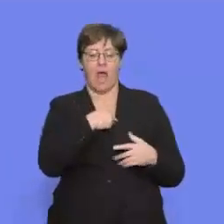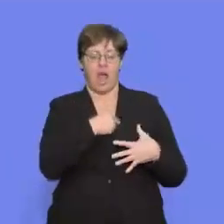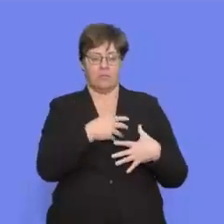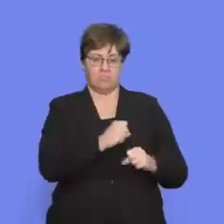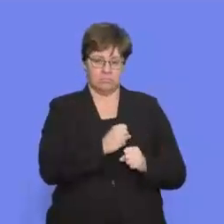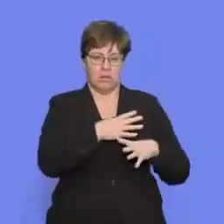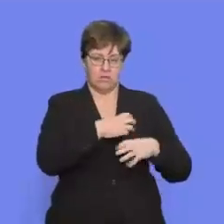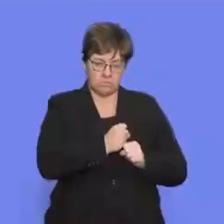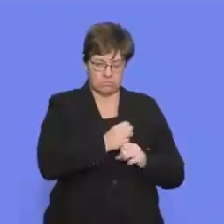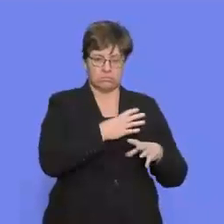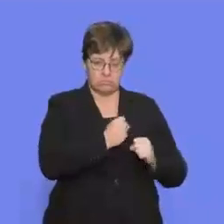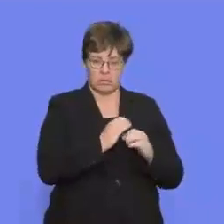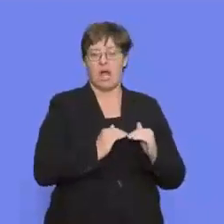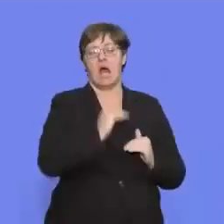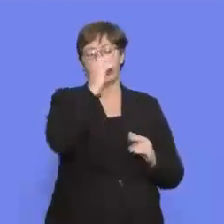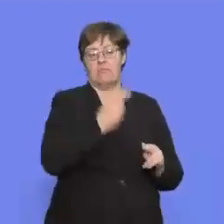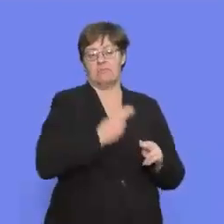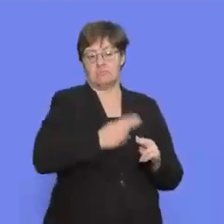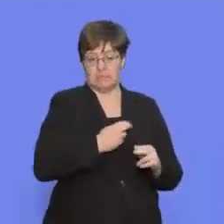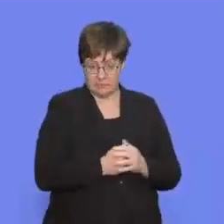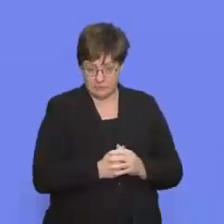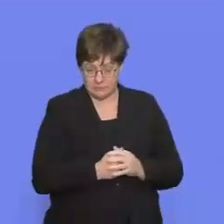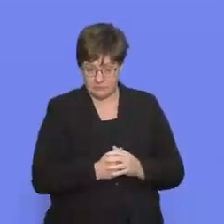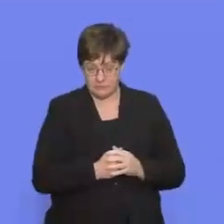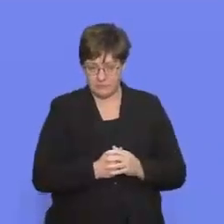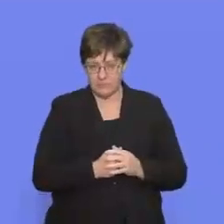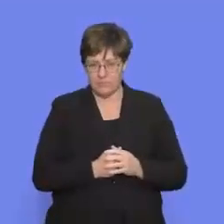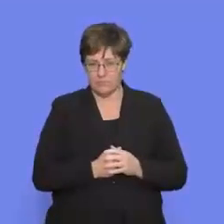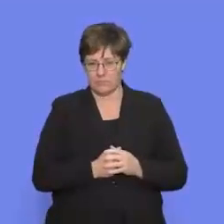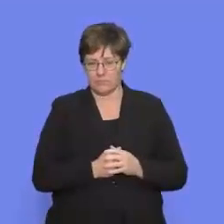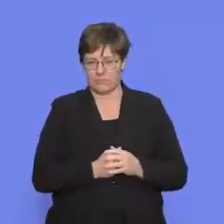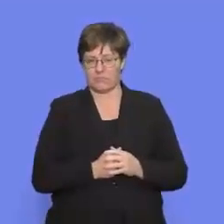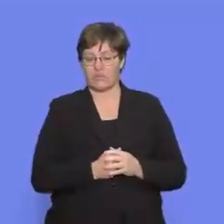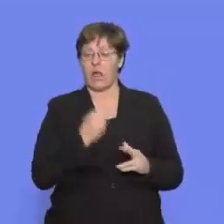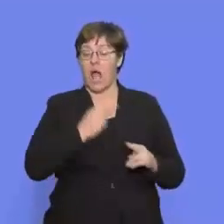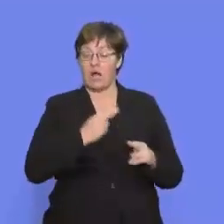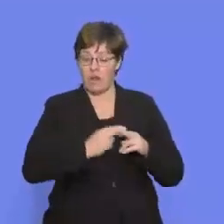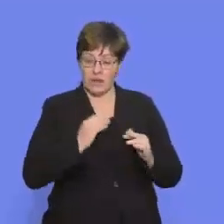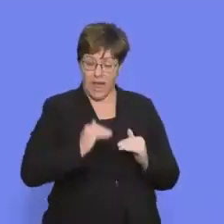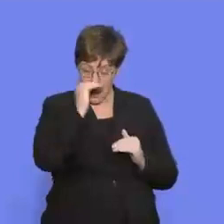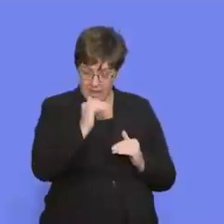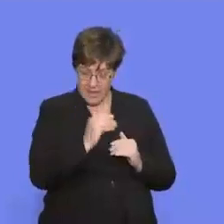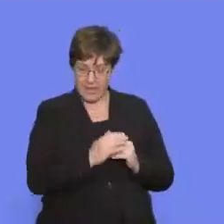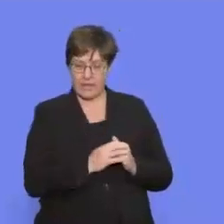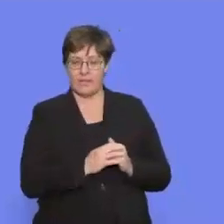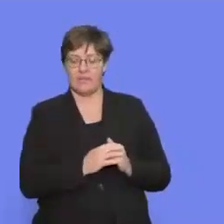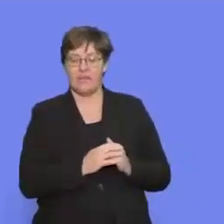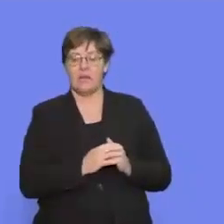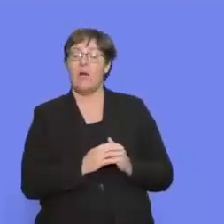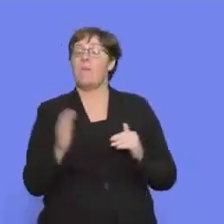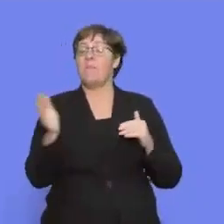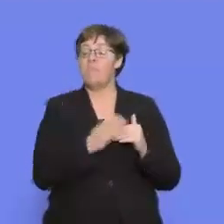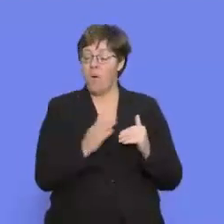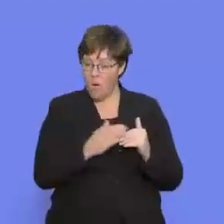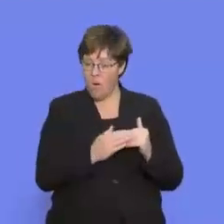rate. Then the heart rate increased here, more carbon dioxide will be